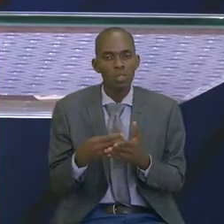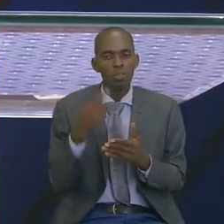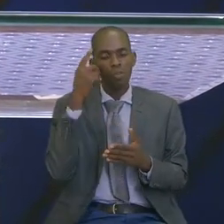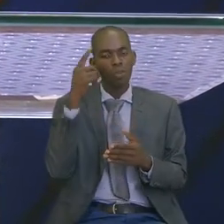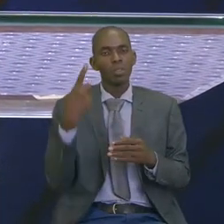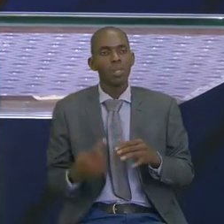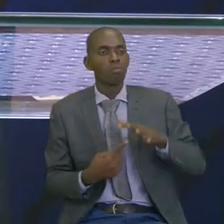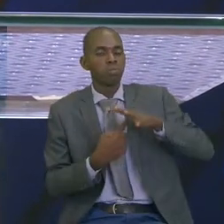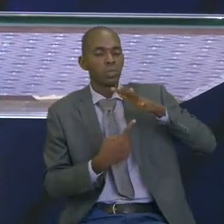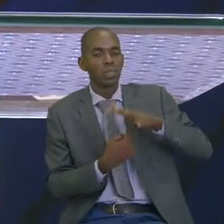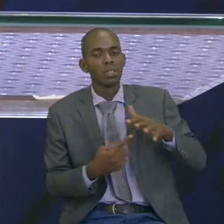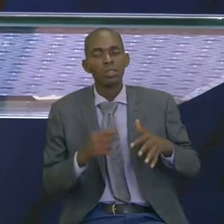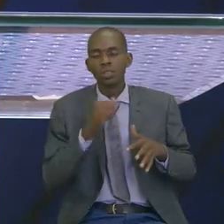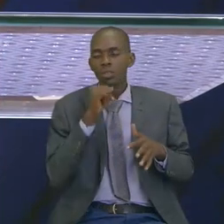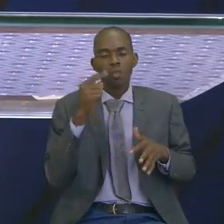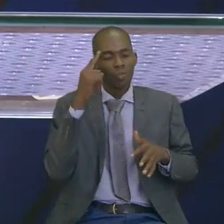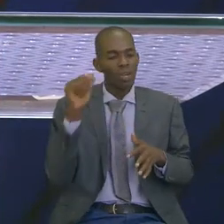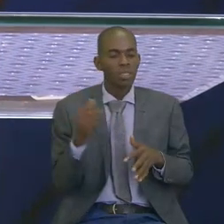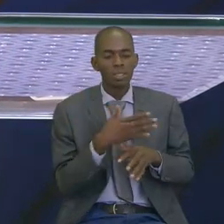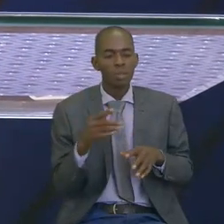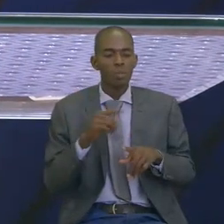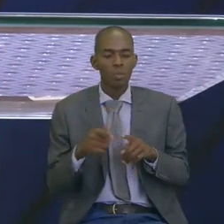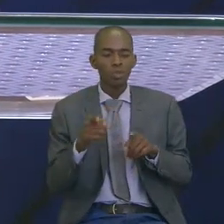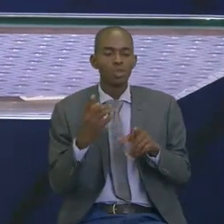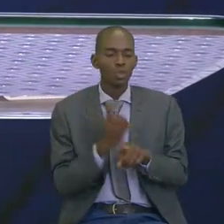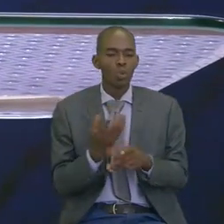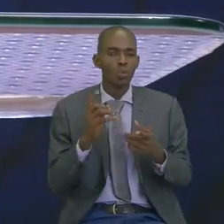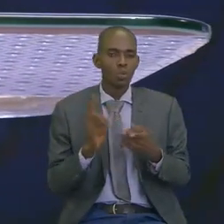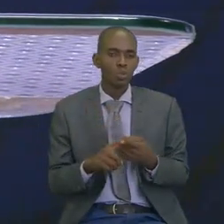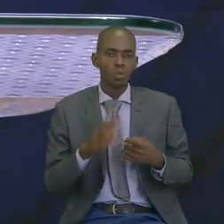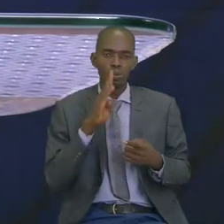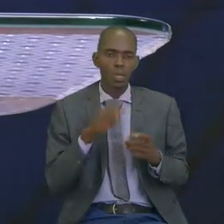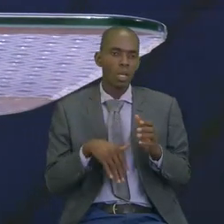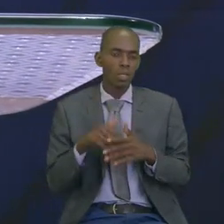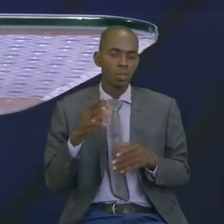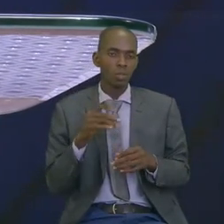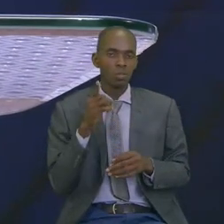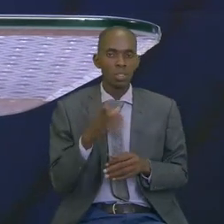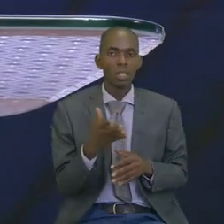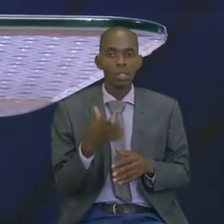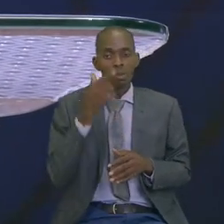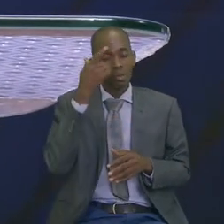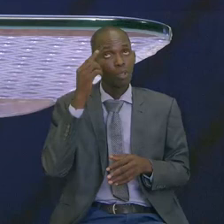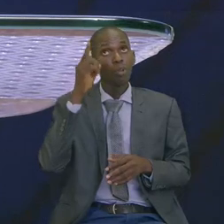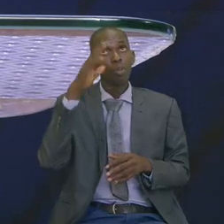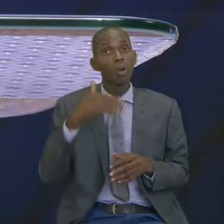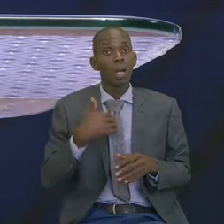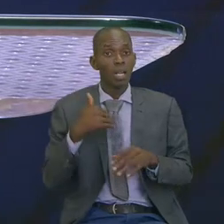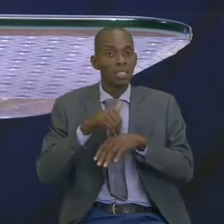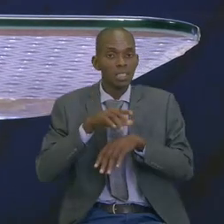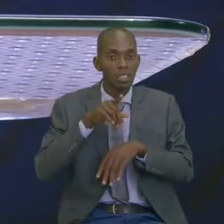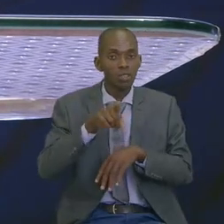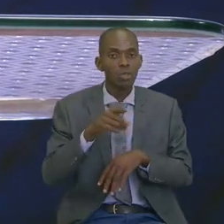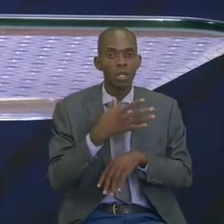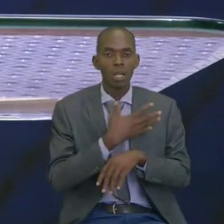for anything you can get out of religion. You are there because God has sent you, and you are willing to declare